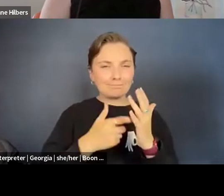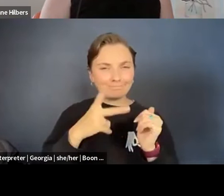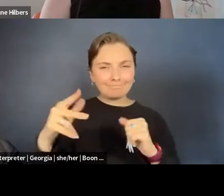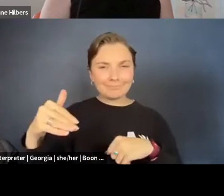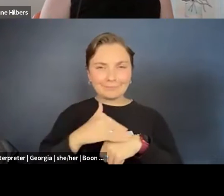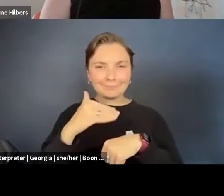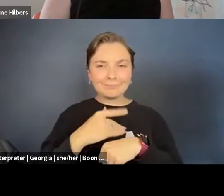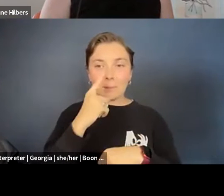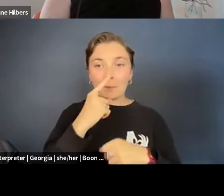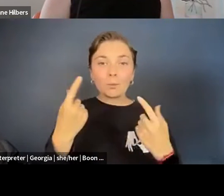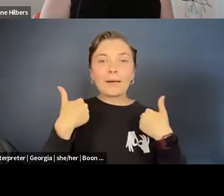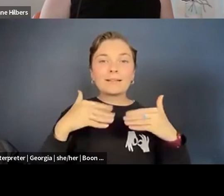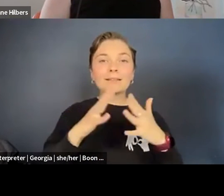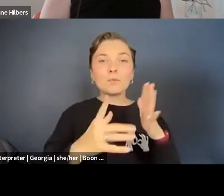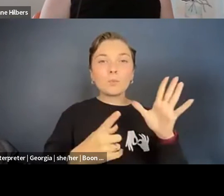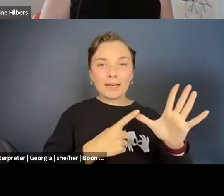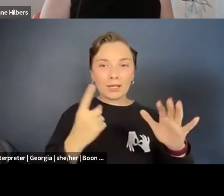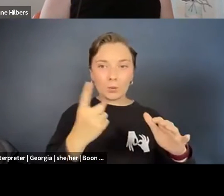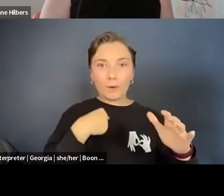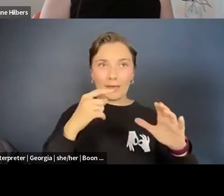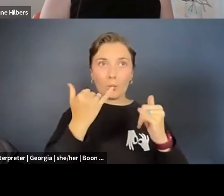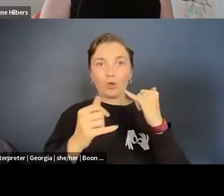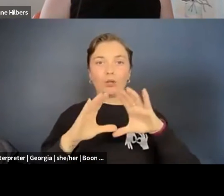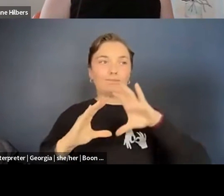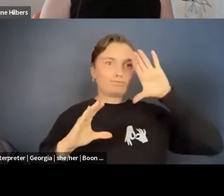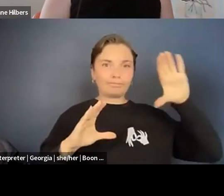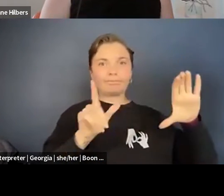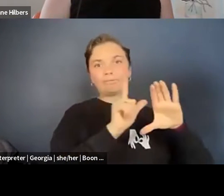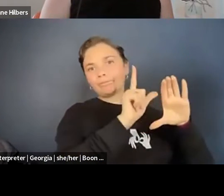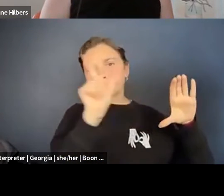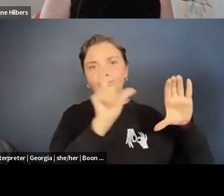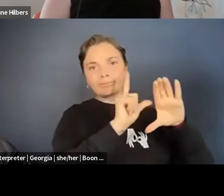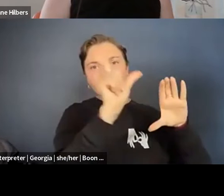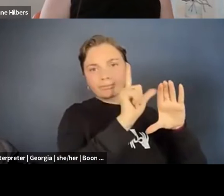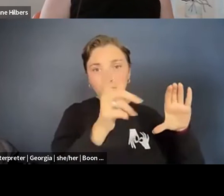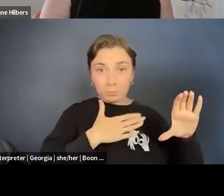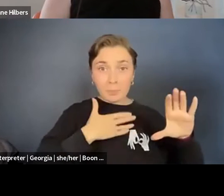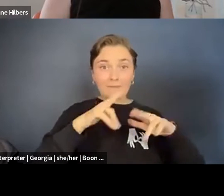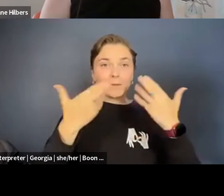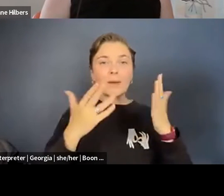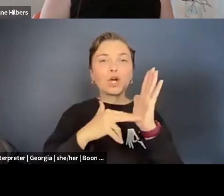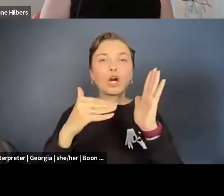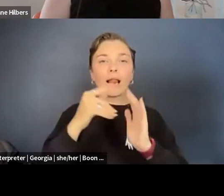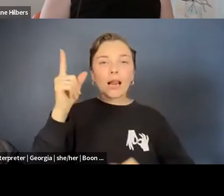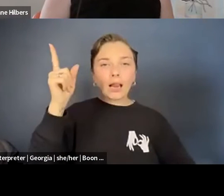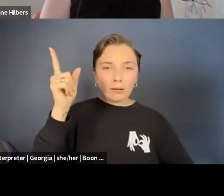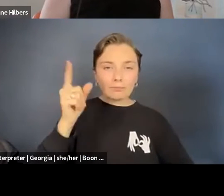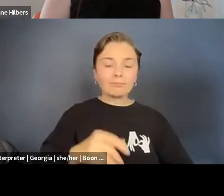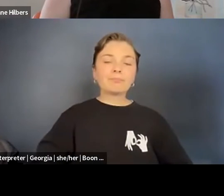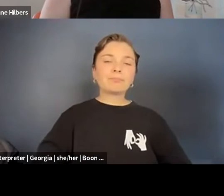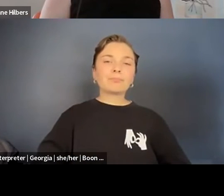living in Western Australia, that we're geographically isolated from a lot of places. So my family's in New Zealand, so time